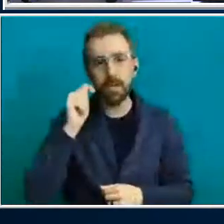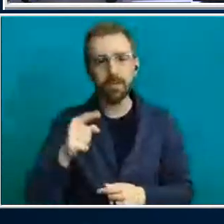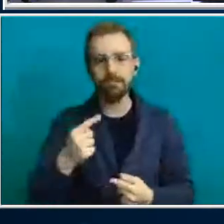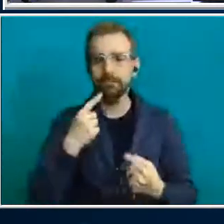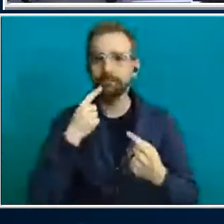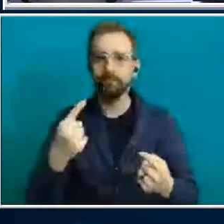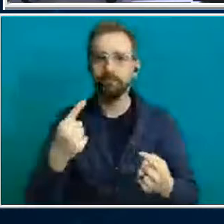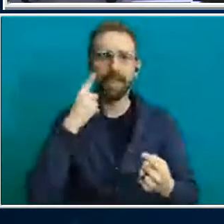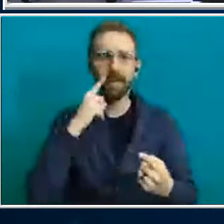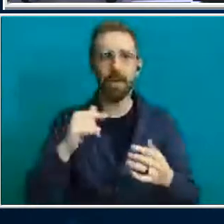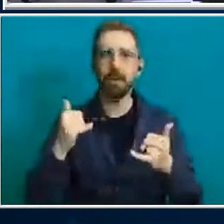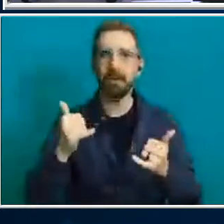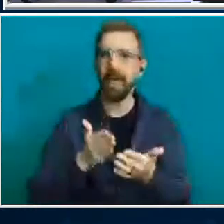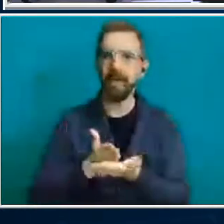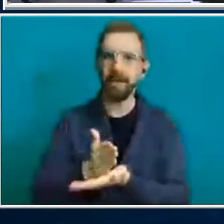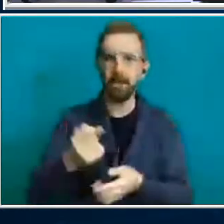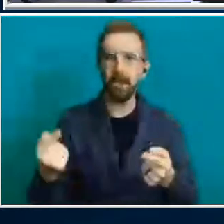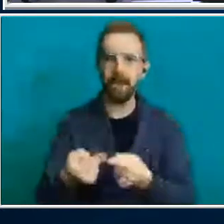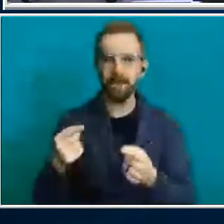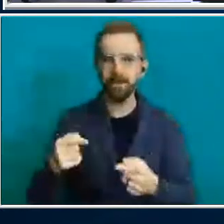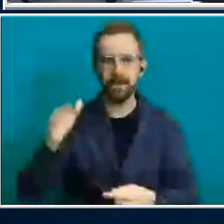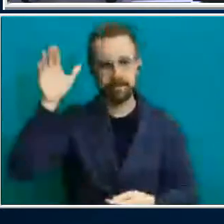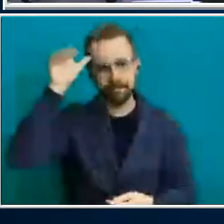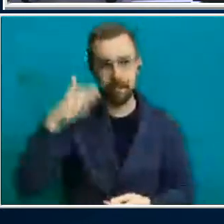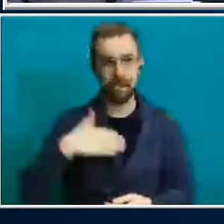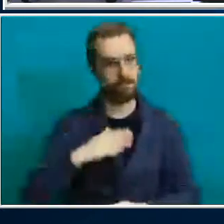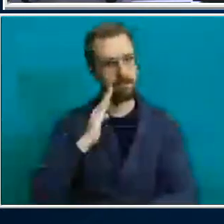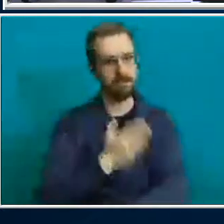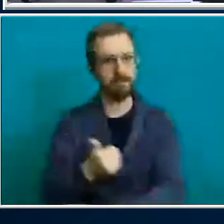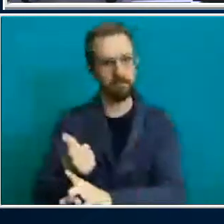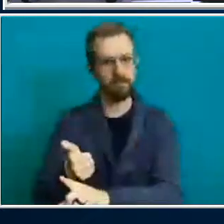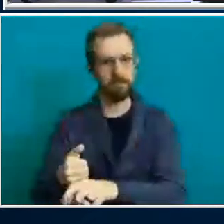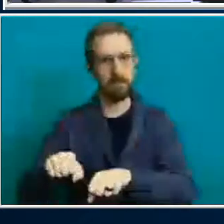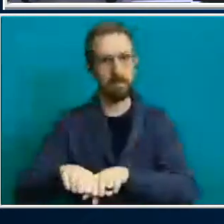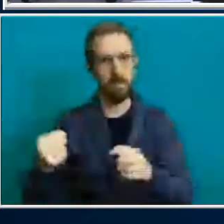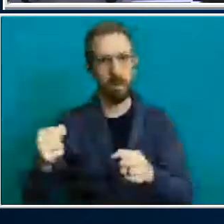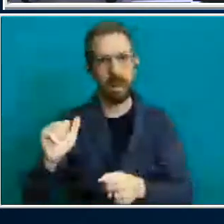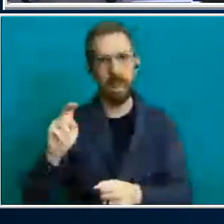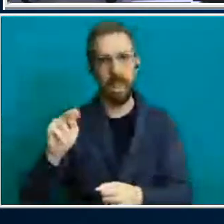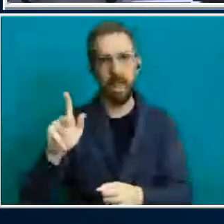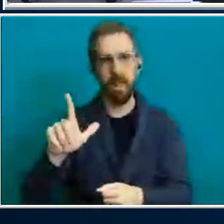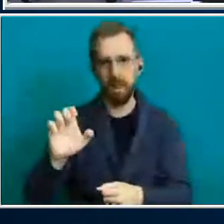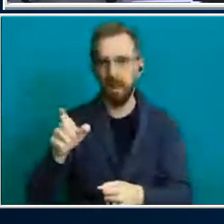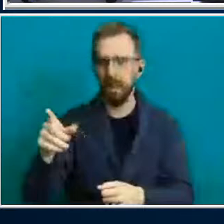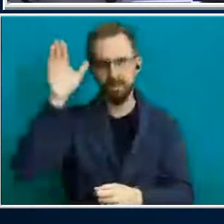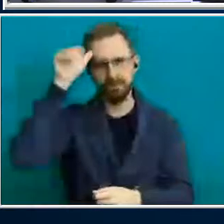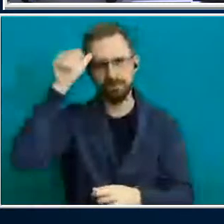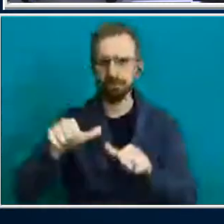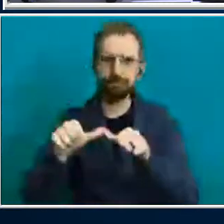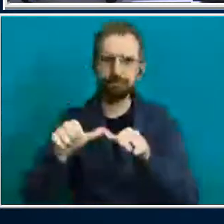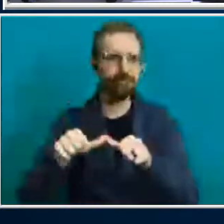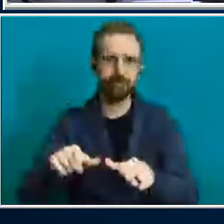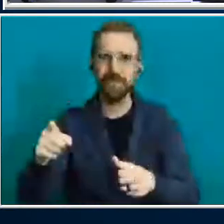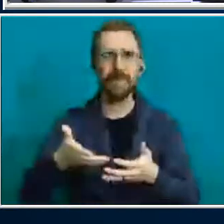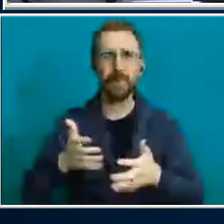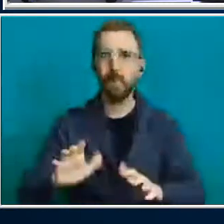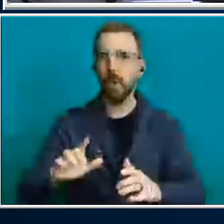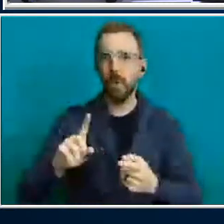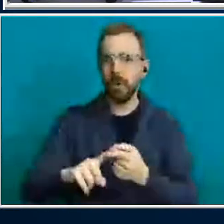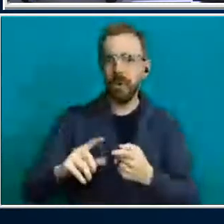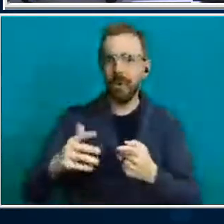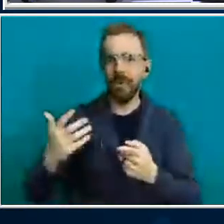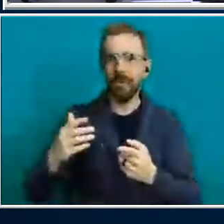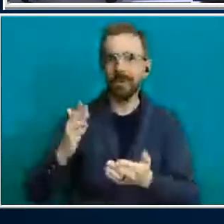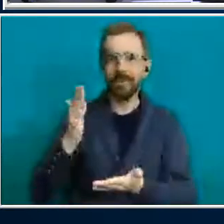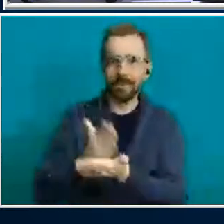through injuries. I mean, my son had a broken ankle and he just kept going because he didn't want to stop whatever he